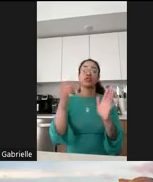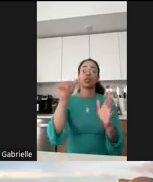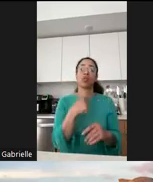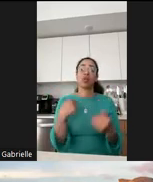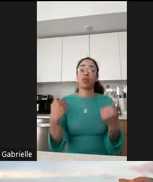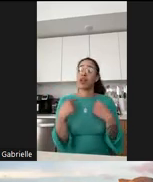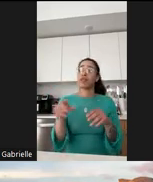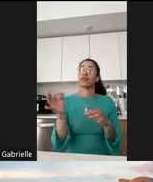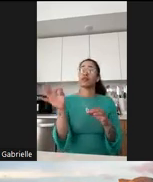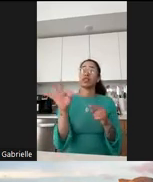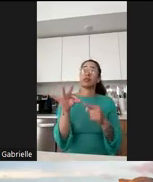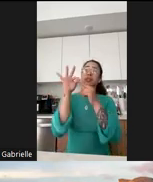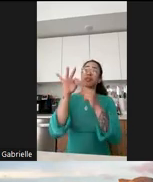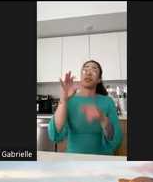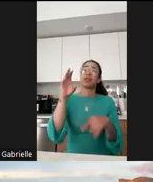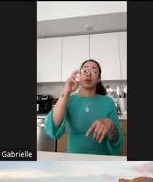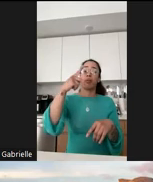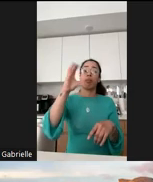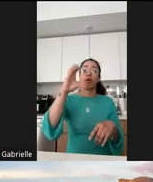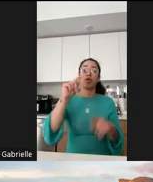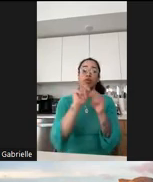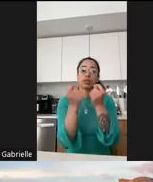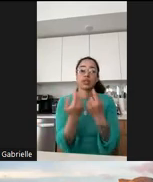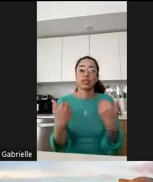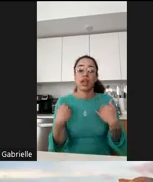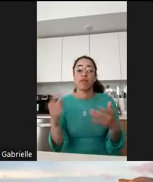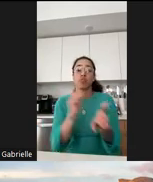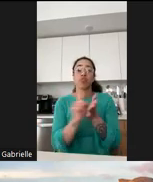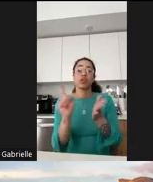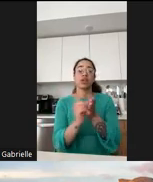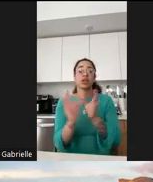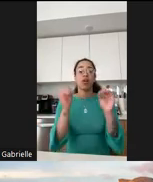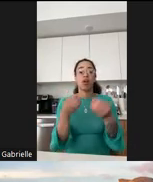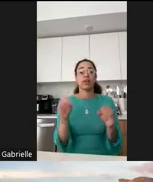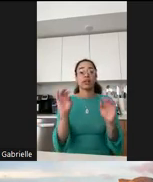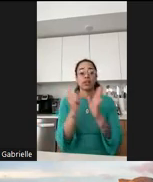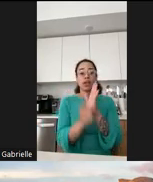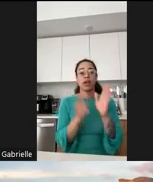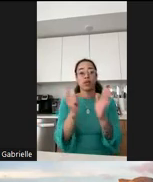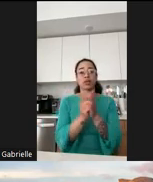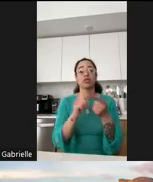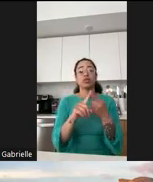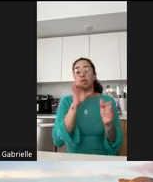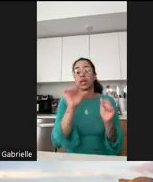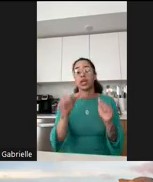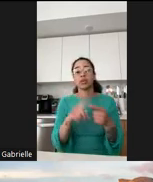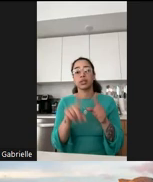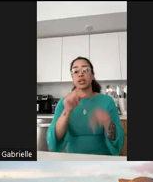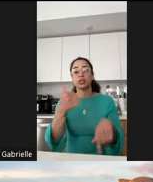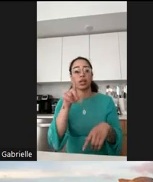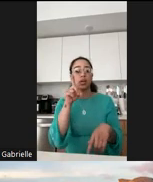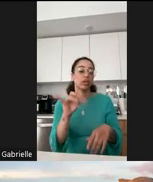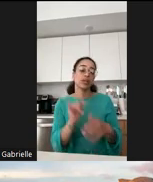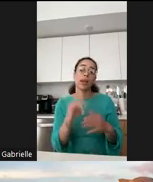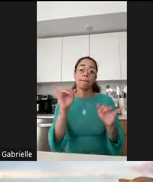has started to also do weekly office hours for CDA and AAA staff to be able to answer any questions that may come about